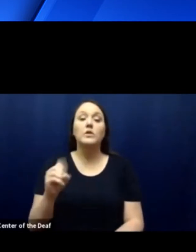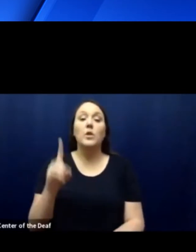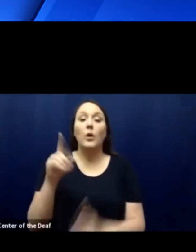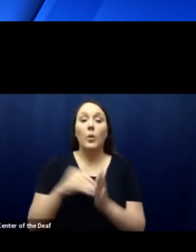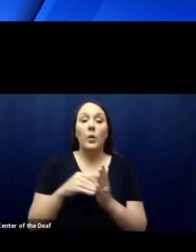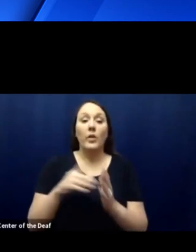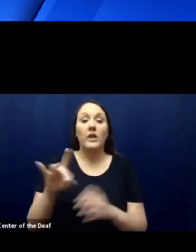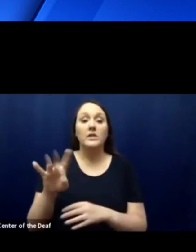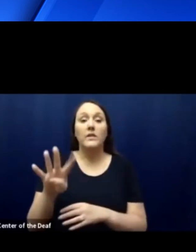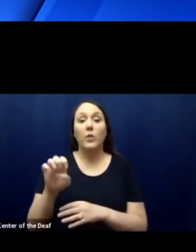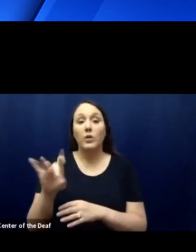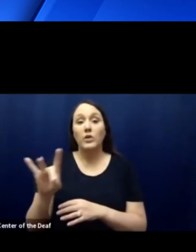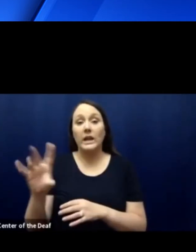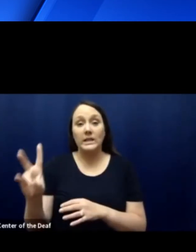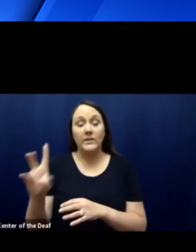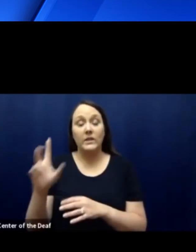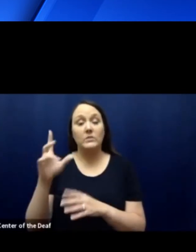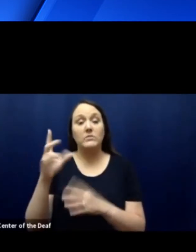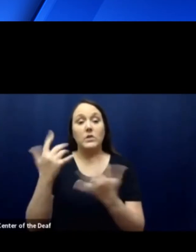1,847 active cases.